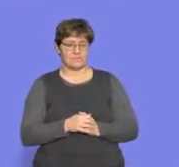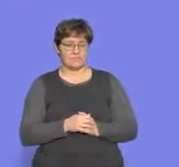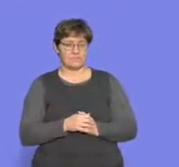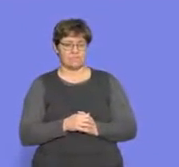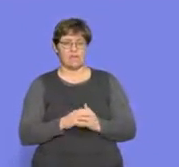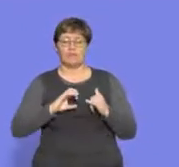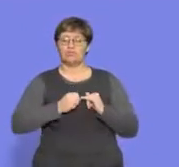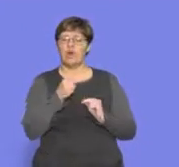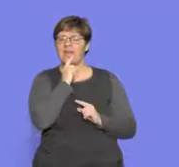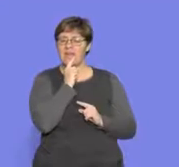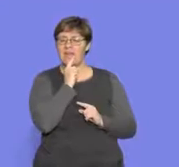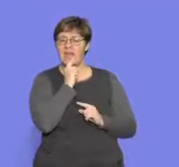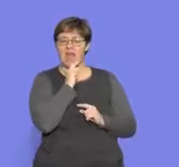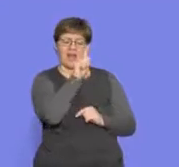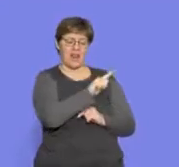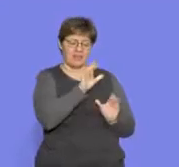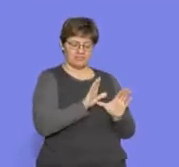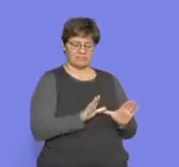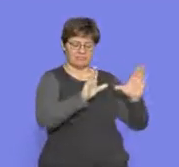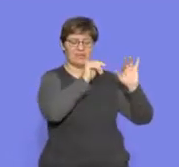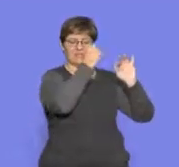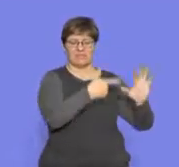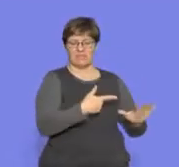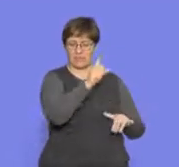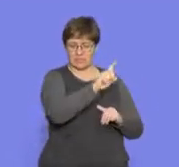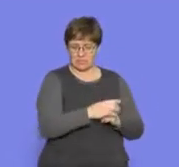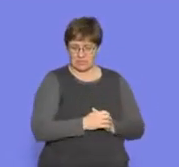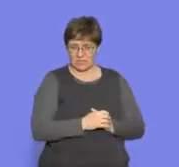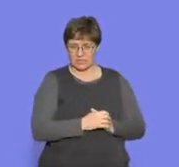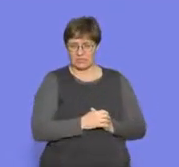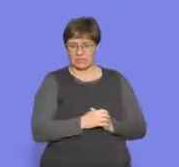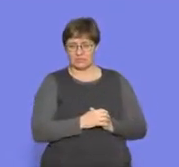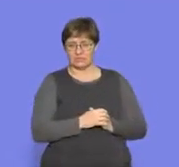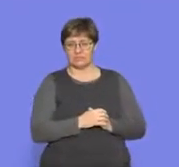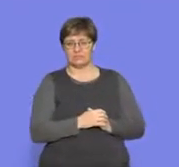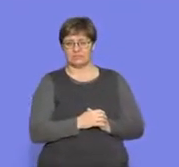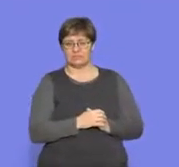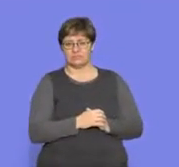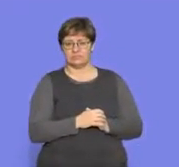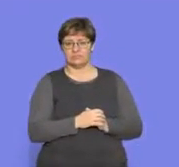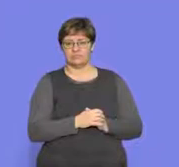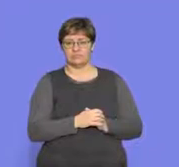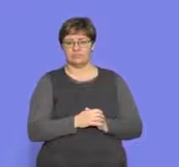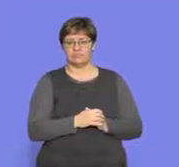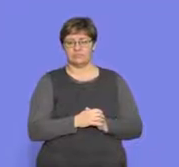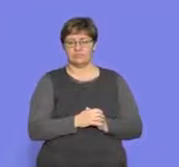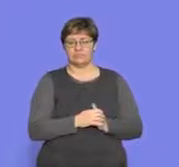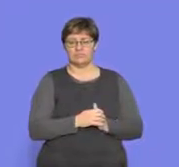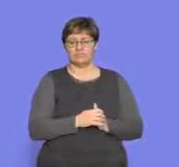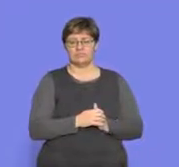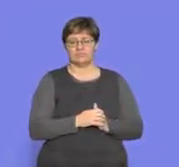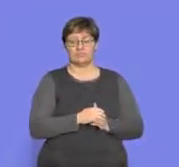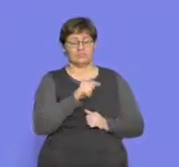Let's try and unpack what the terrestrial biomes are. As I quickly move to changing the color of my